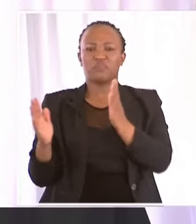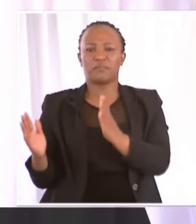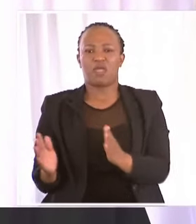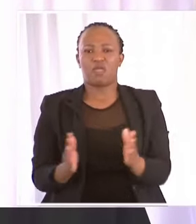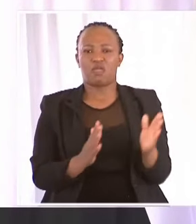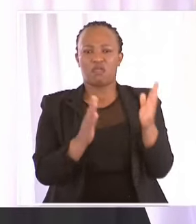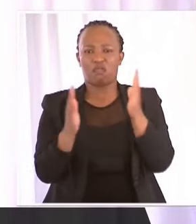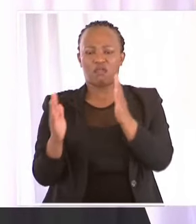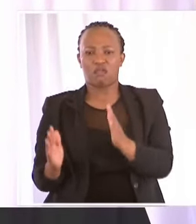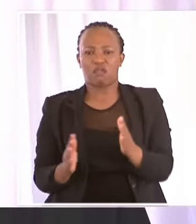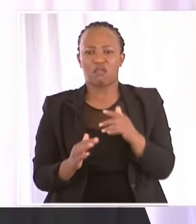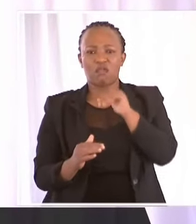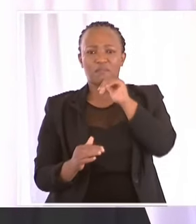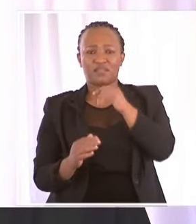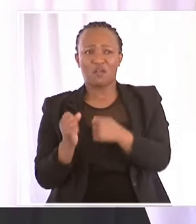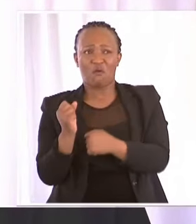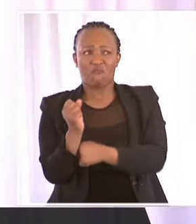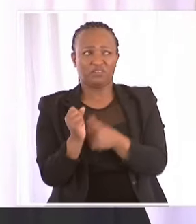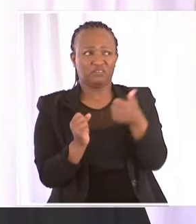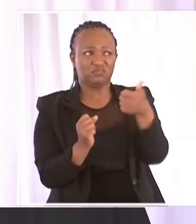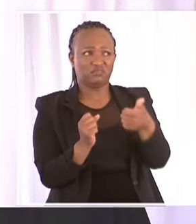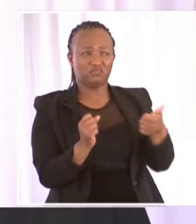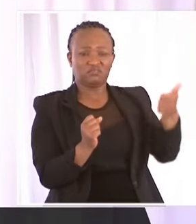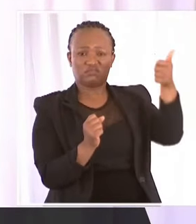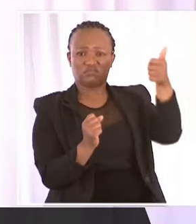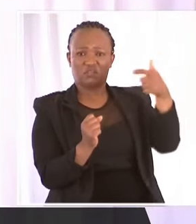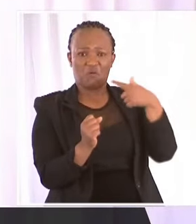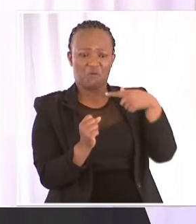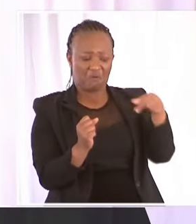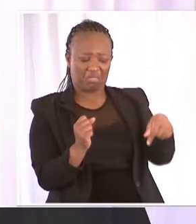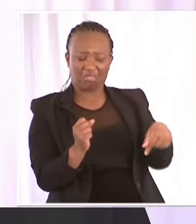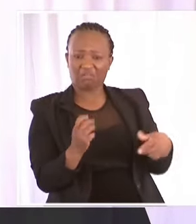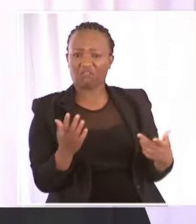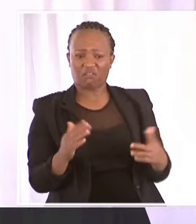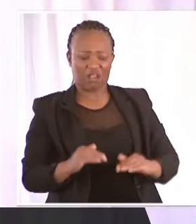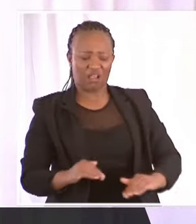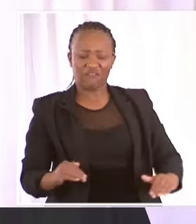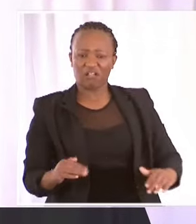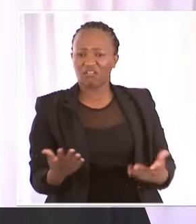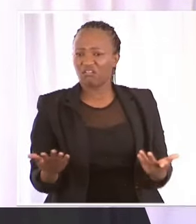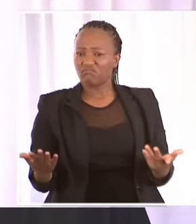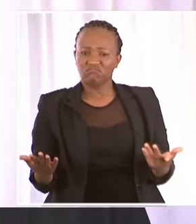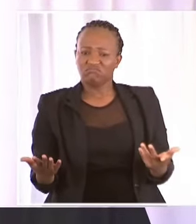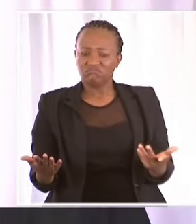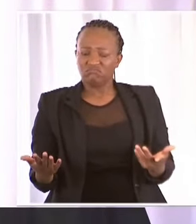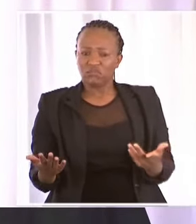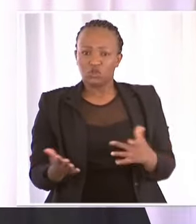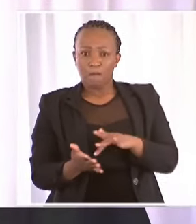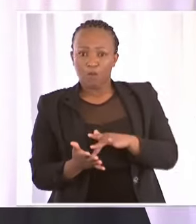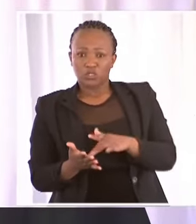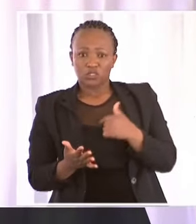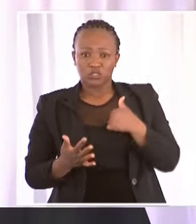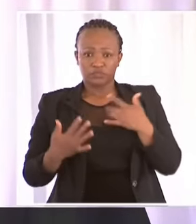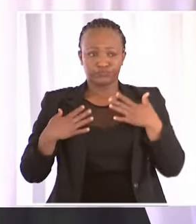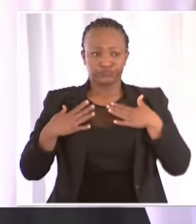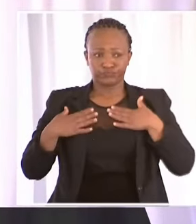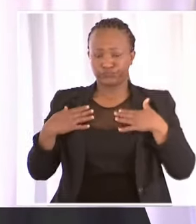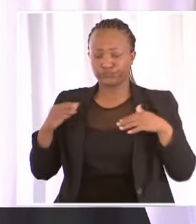in high office or in the trenches. They are not obsessed with